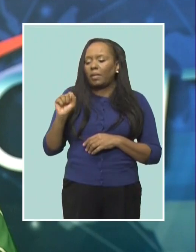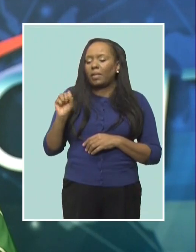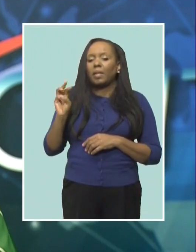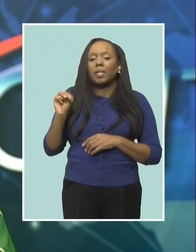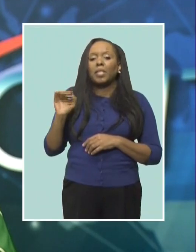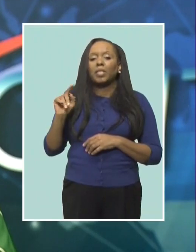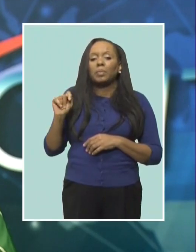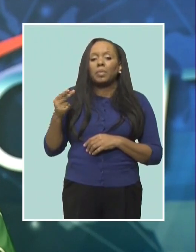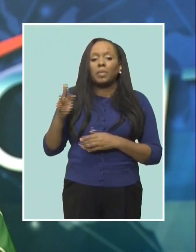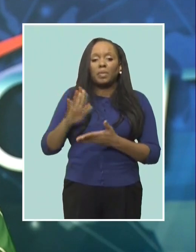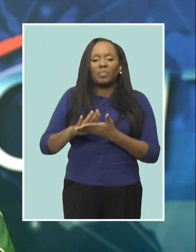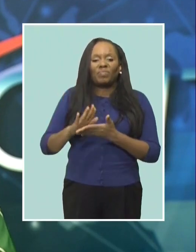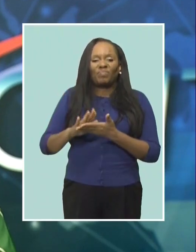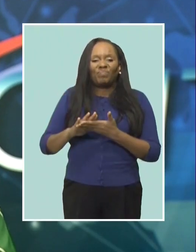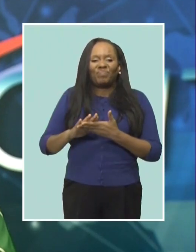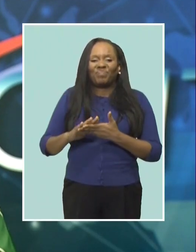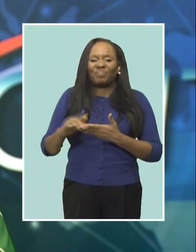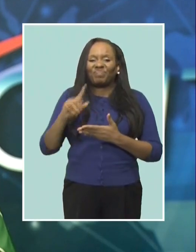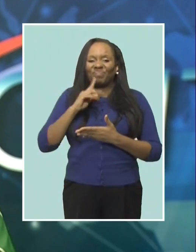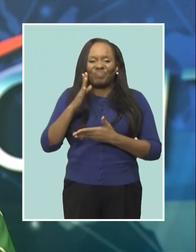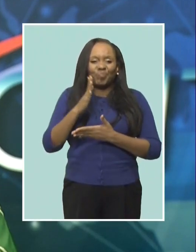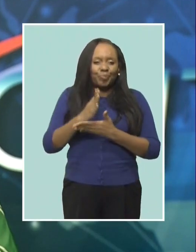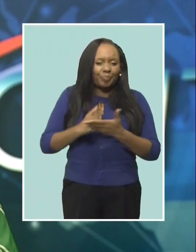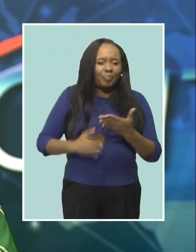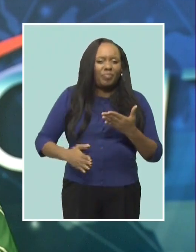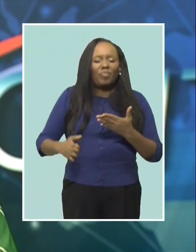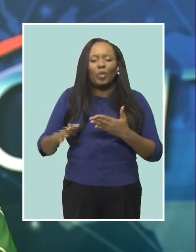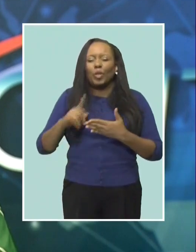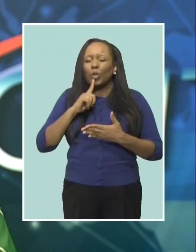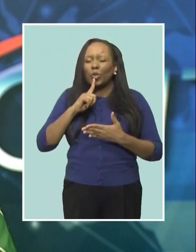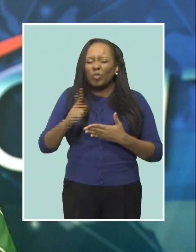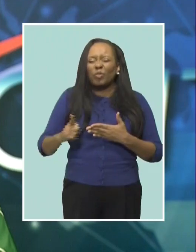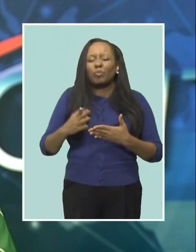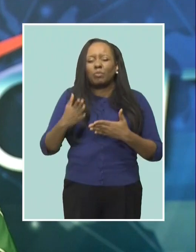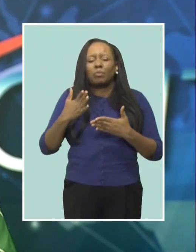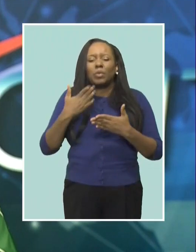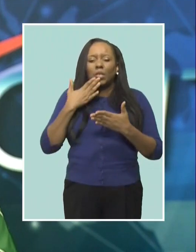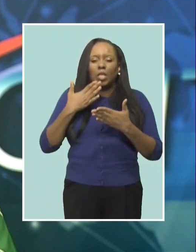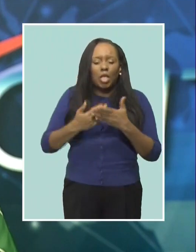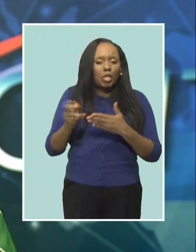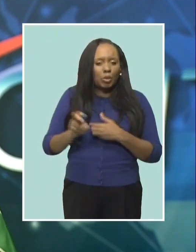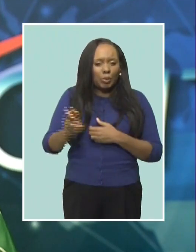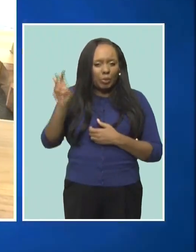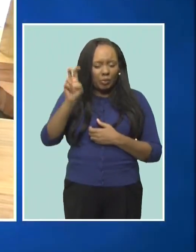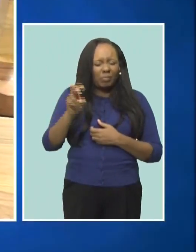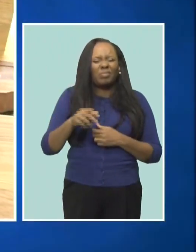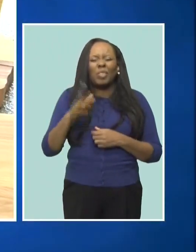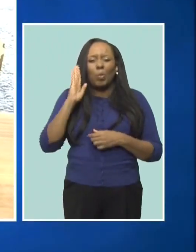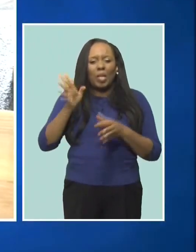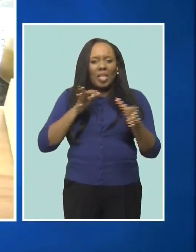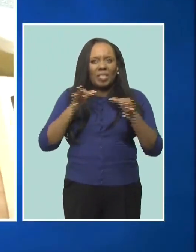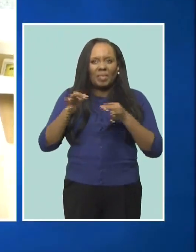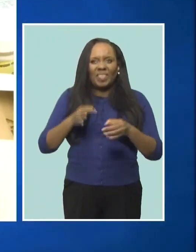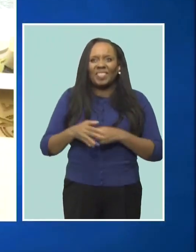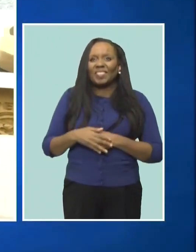the start of a far-reaching journey and exercise. Trevor Thorpe has more. The Cellular Phone Stand project